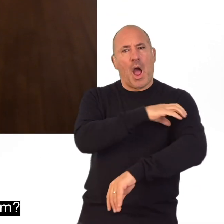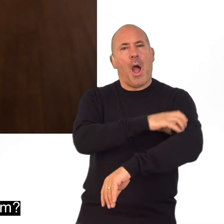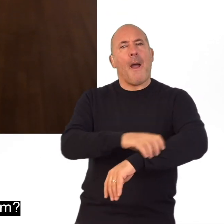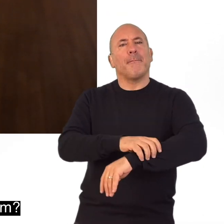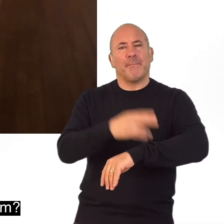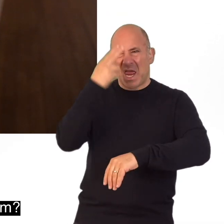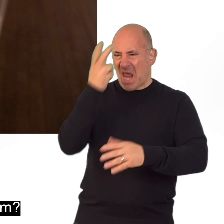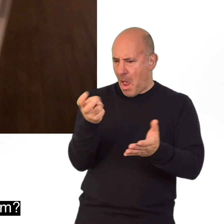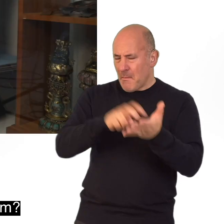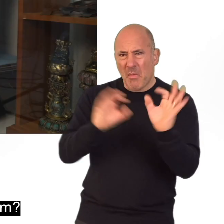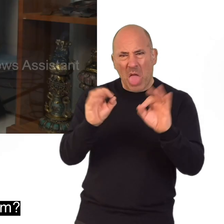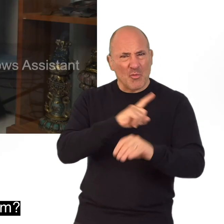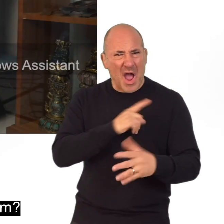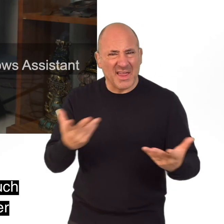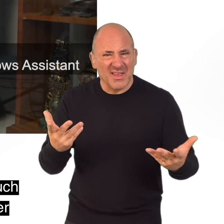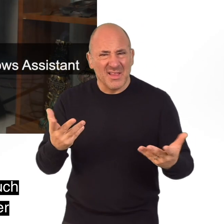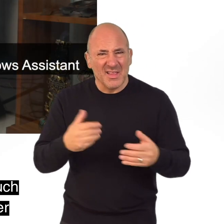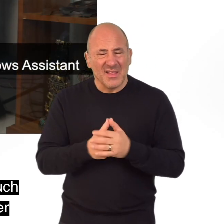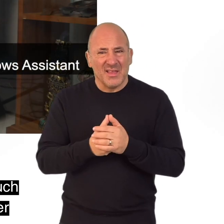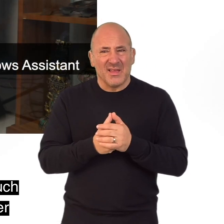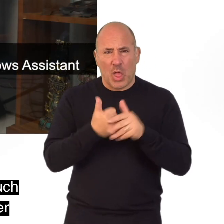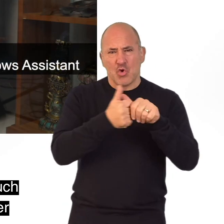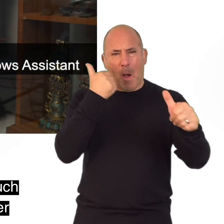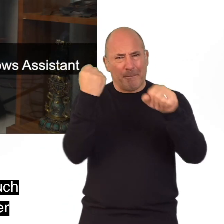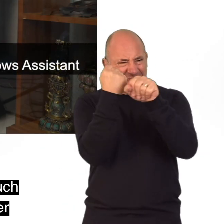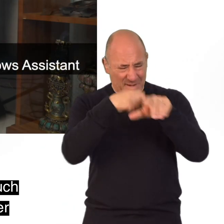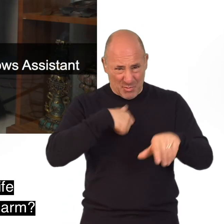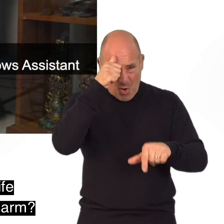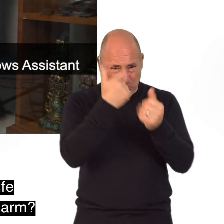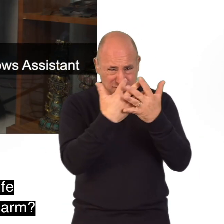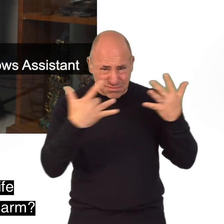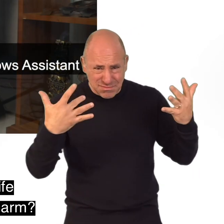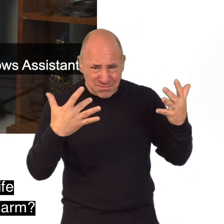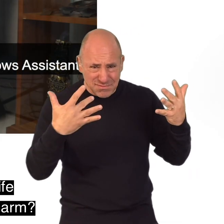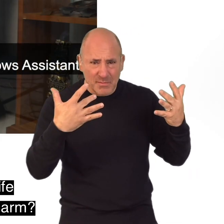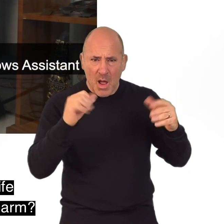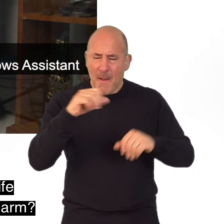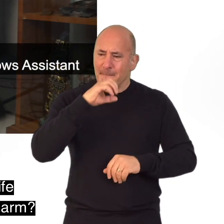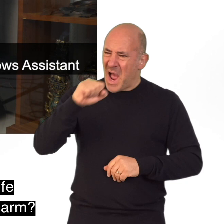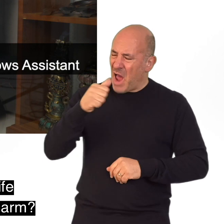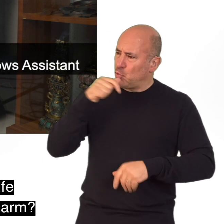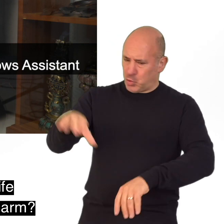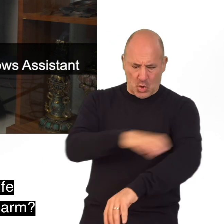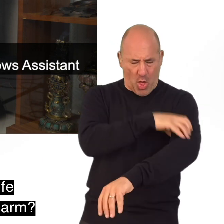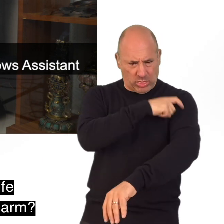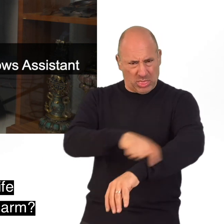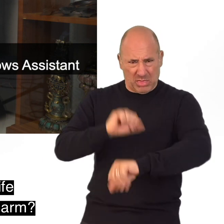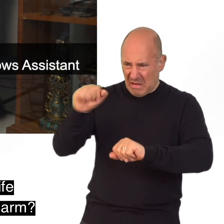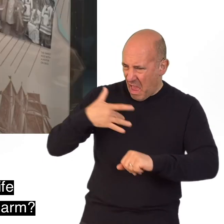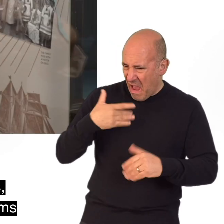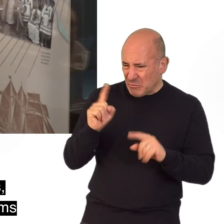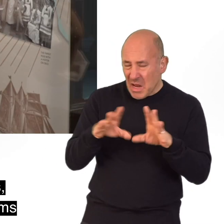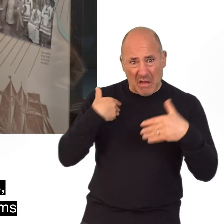who had a prosthetic arm? Why do we know so much about the manufacturer but nothing about the life of the man who used that